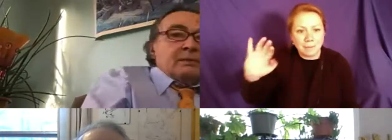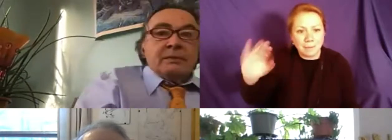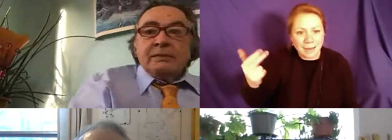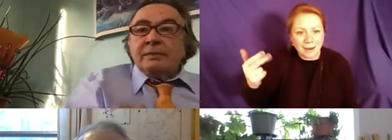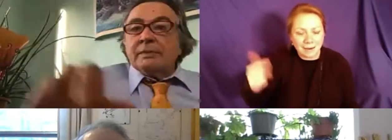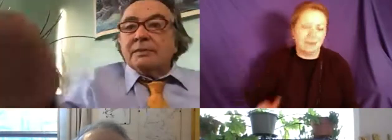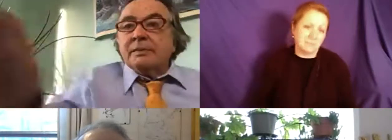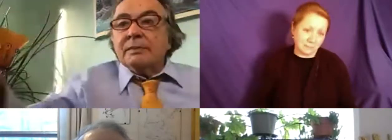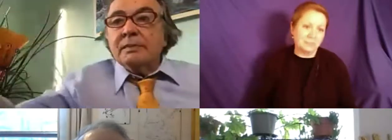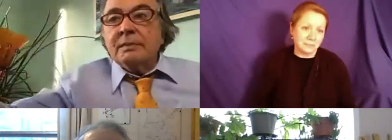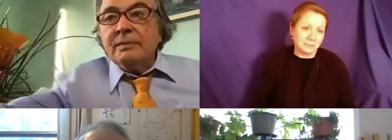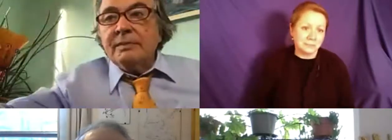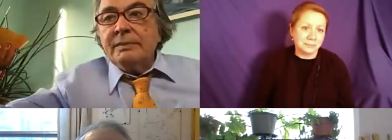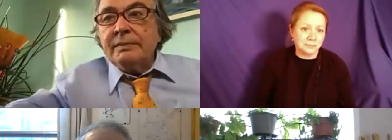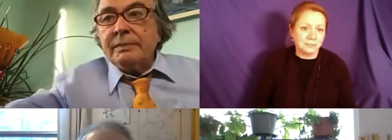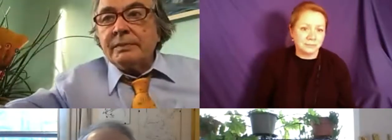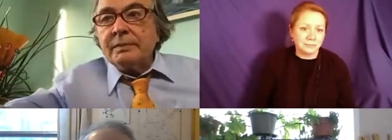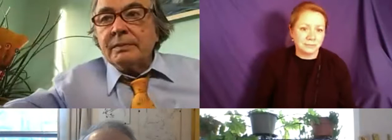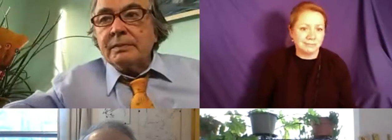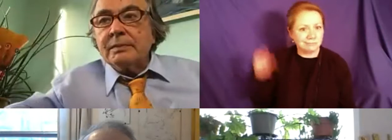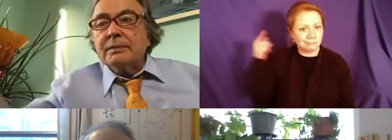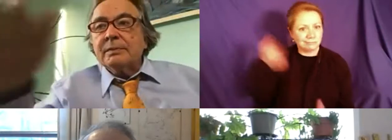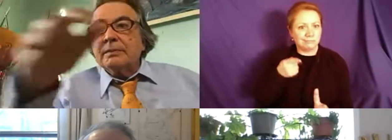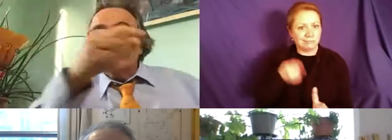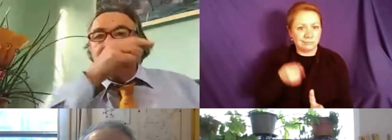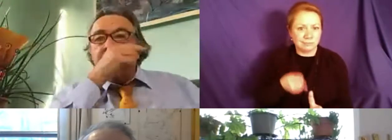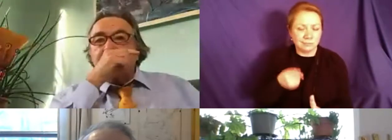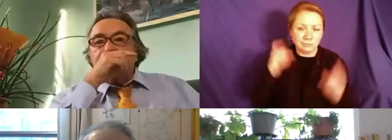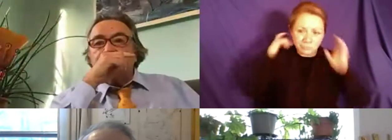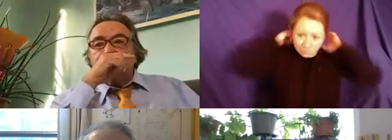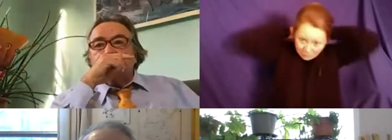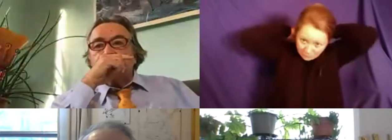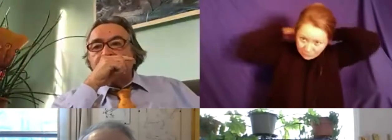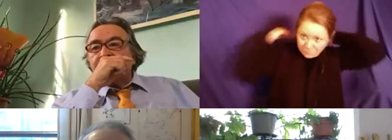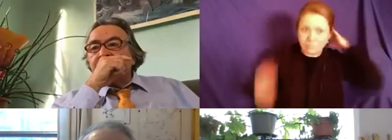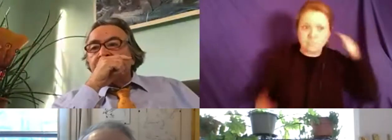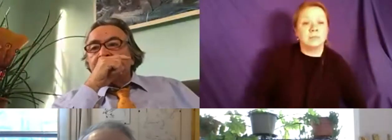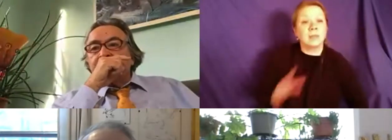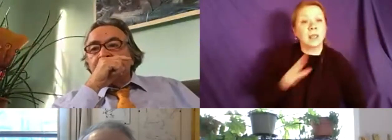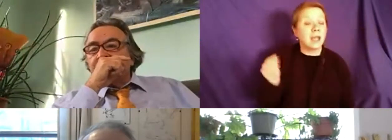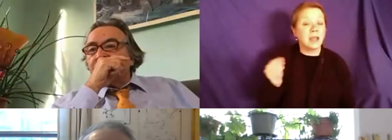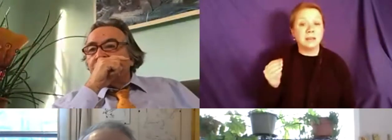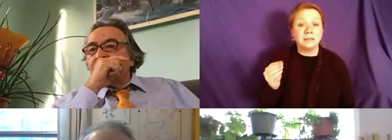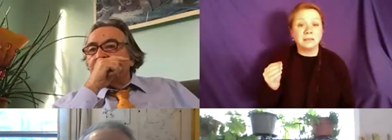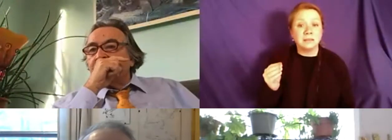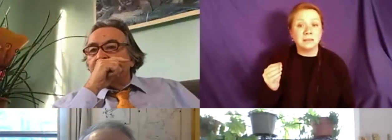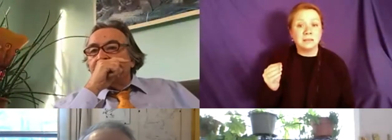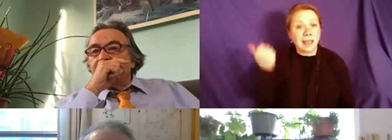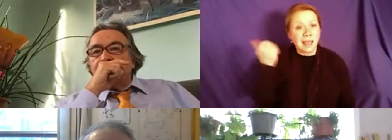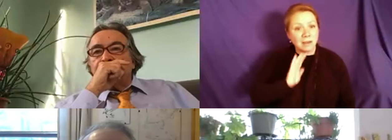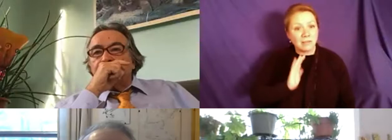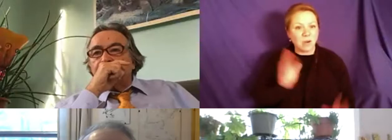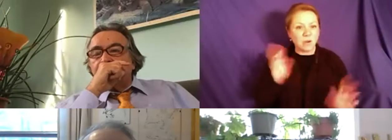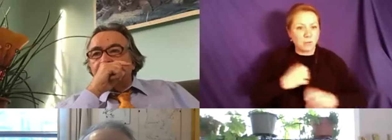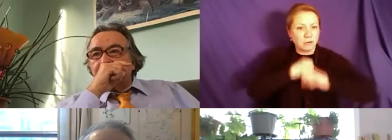know, that's what this is about, you know, and any of our protected classes,